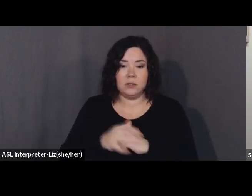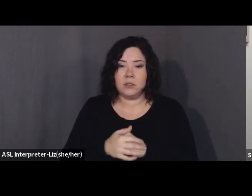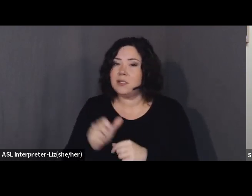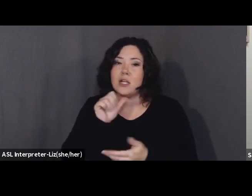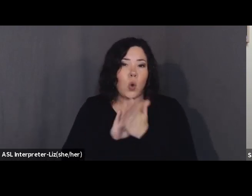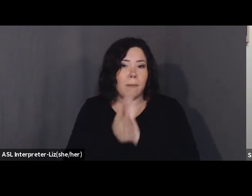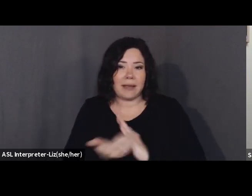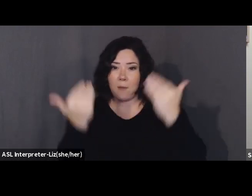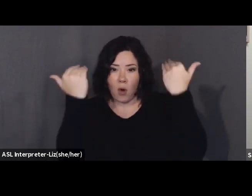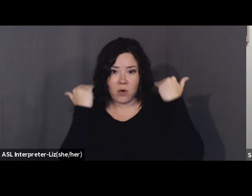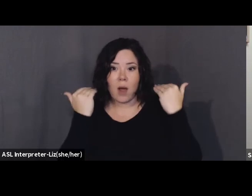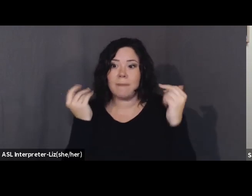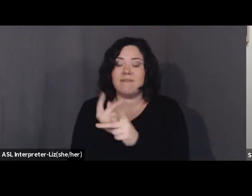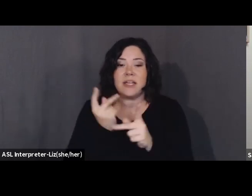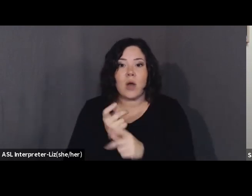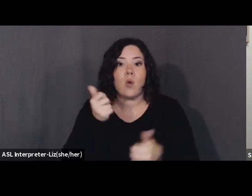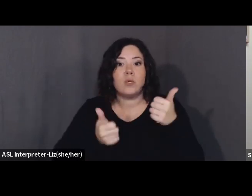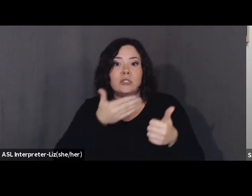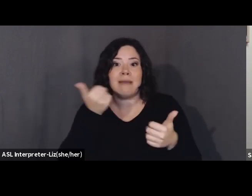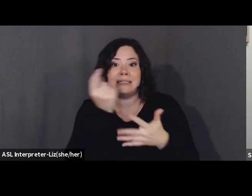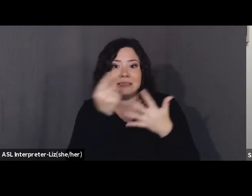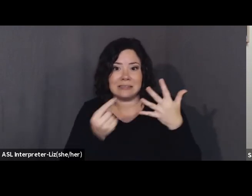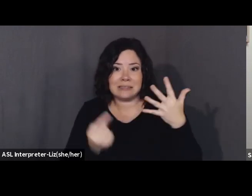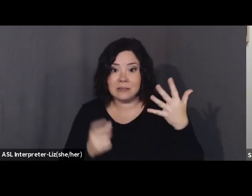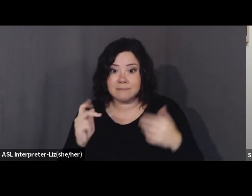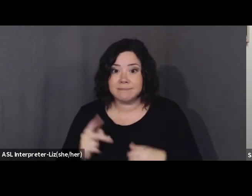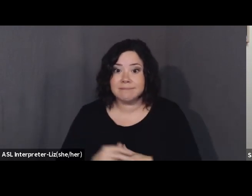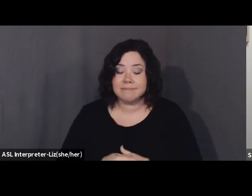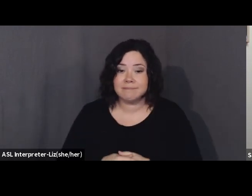but being able to prioritize using that guide was really helpful.